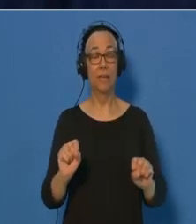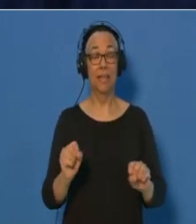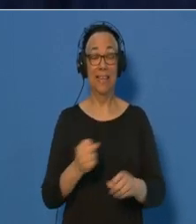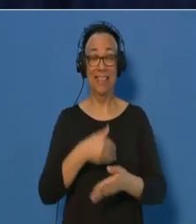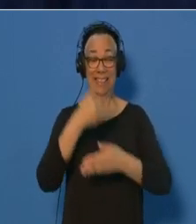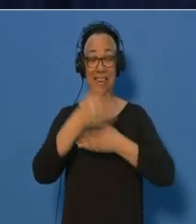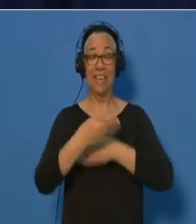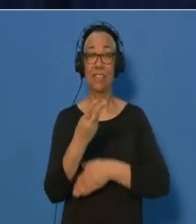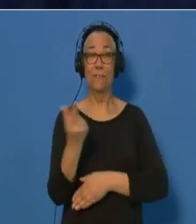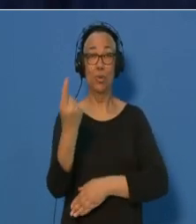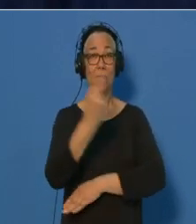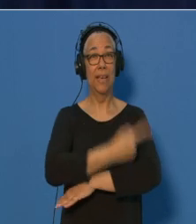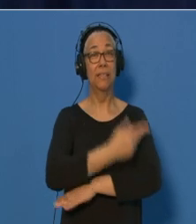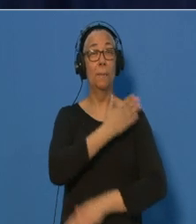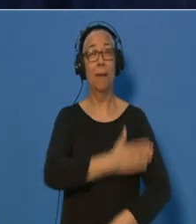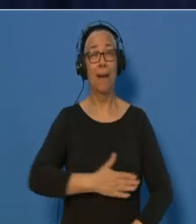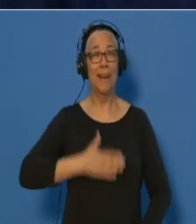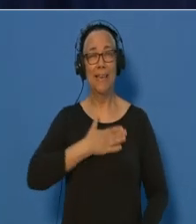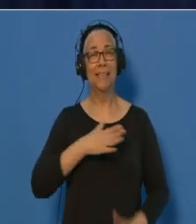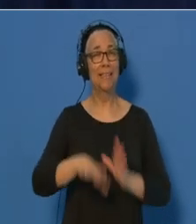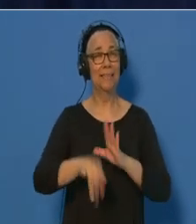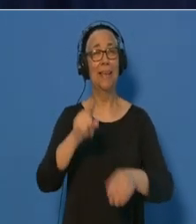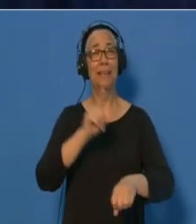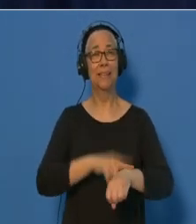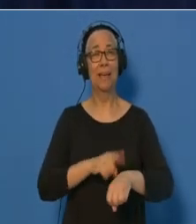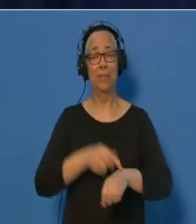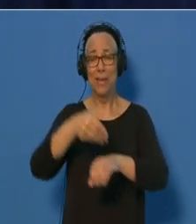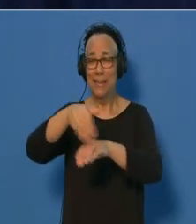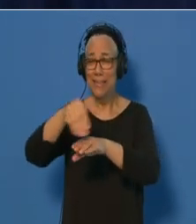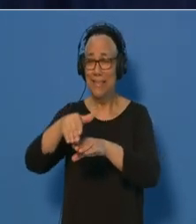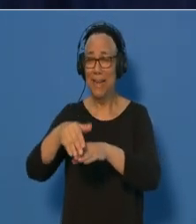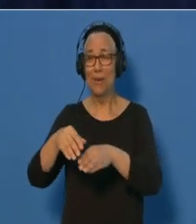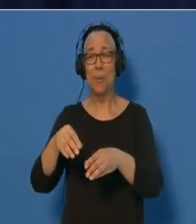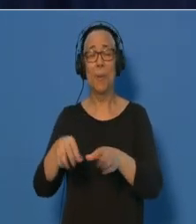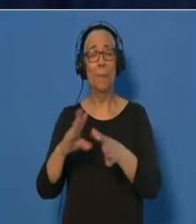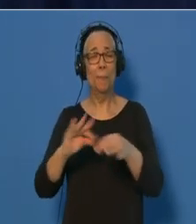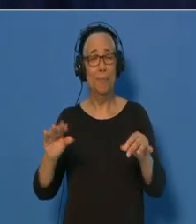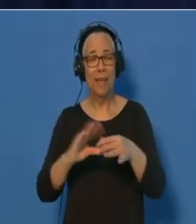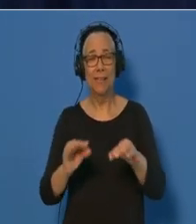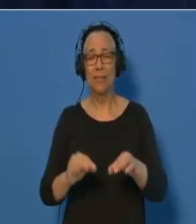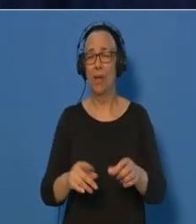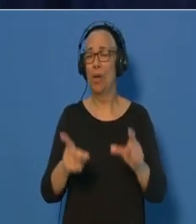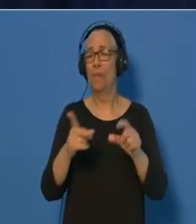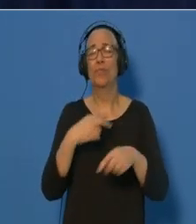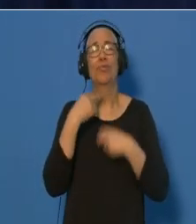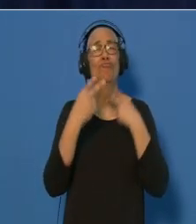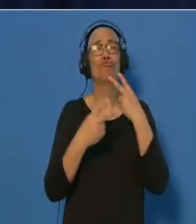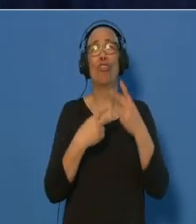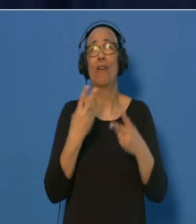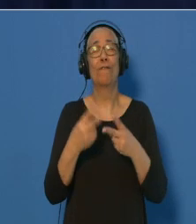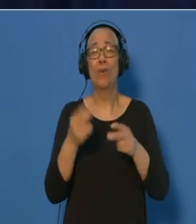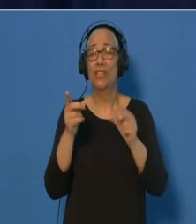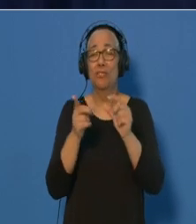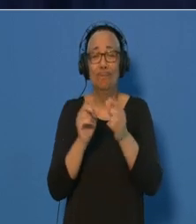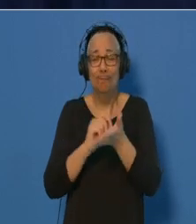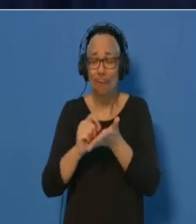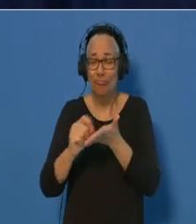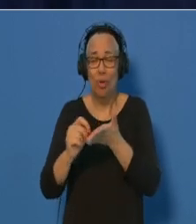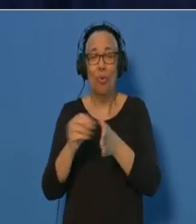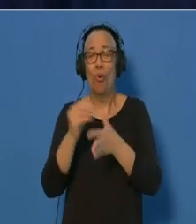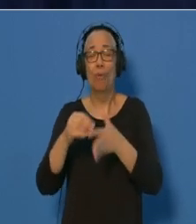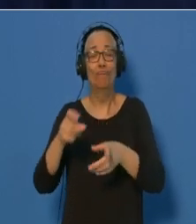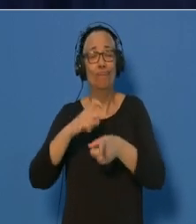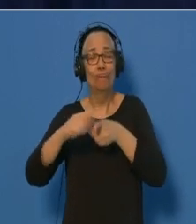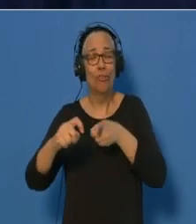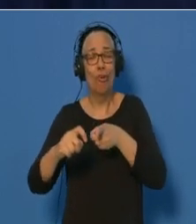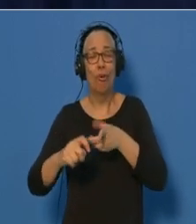few days, please take some time to send a message, a nice voice note, or maybe even make a quick phone call or